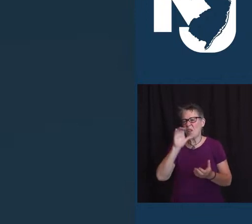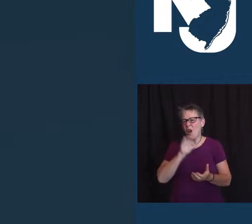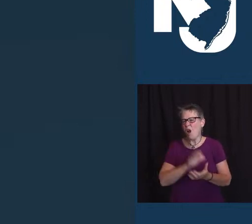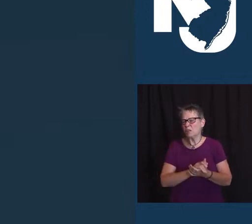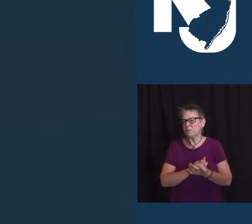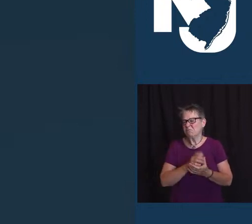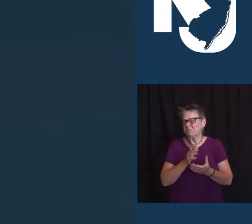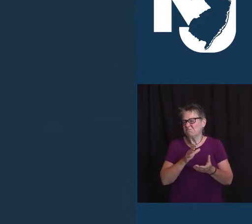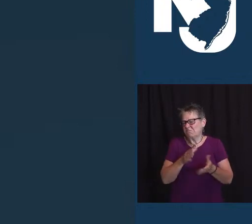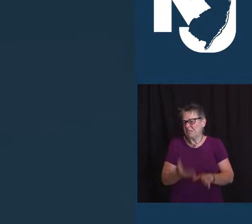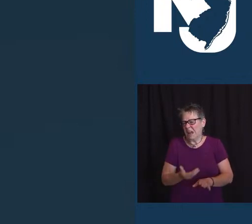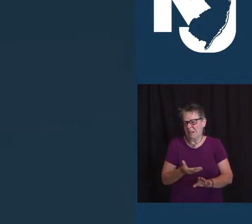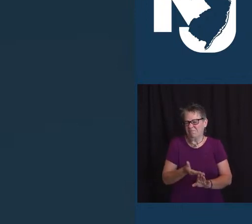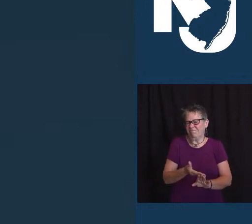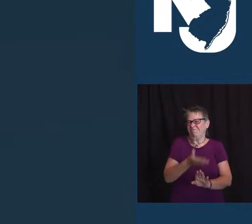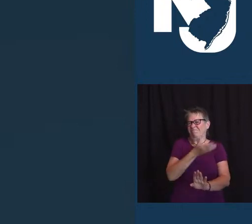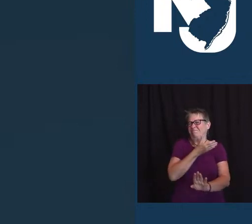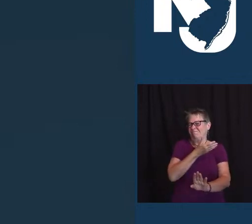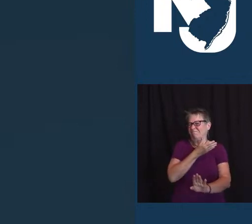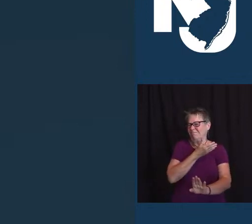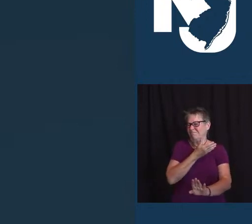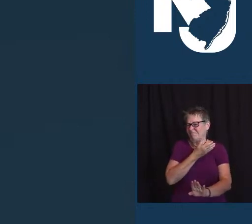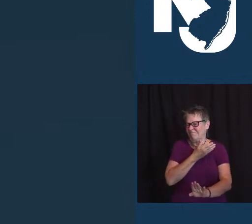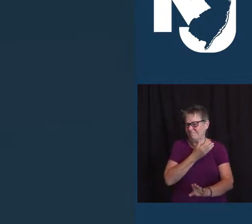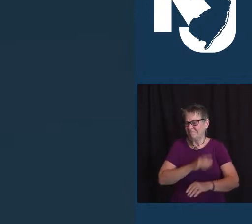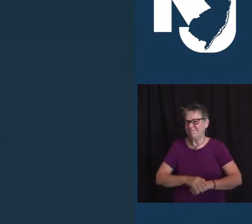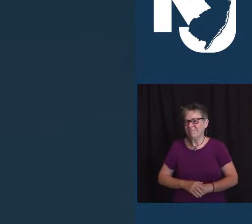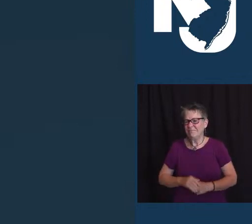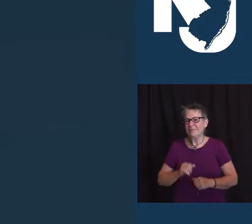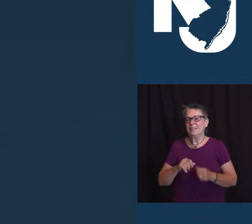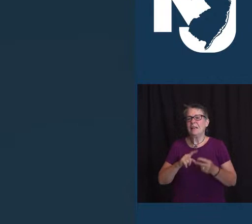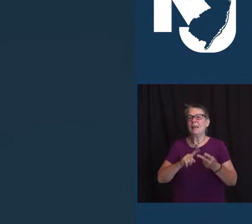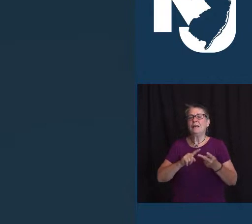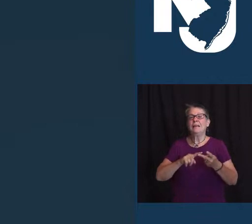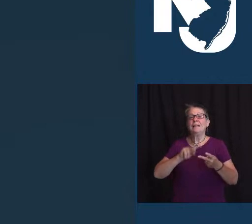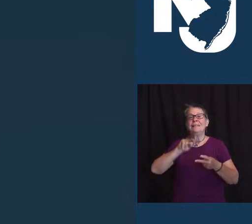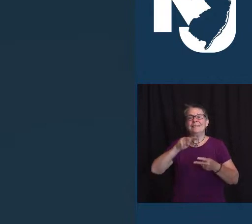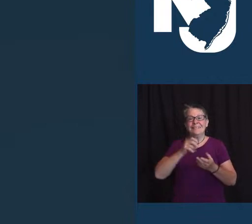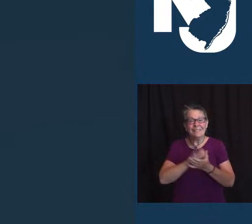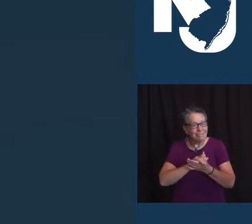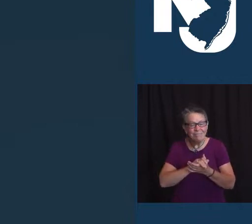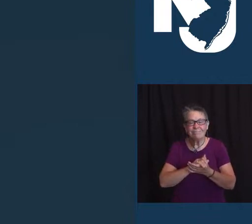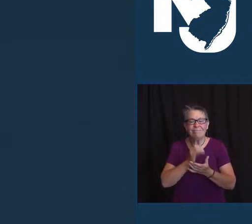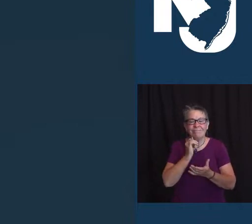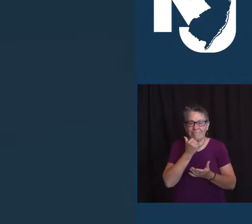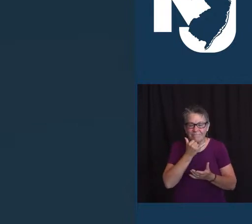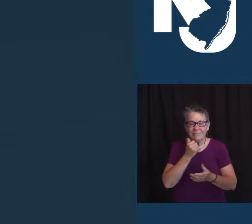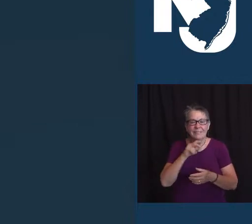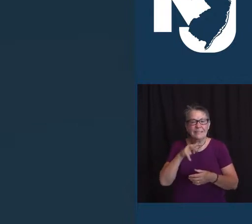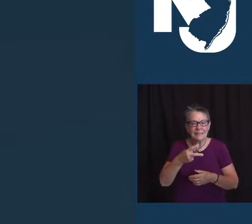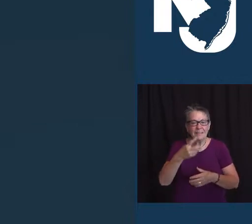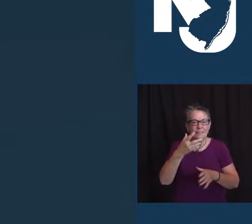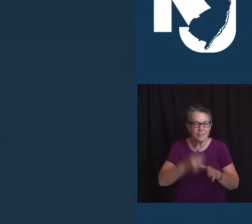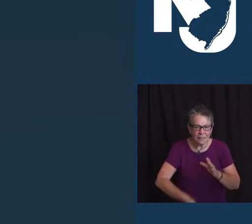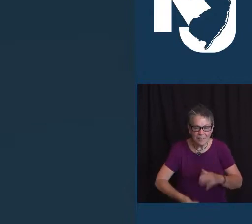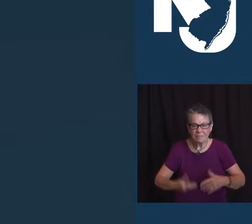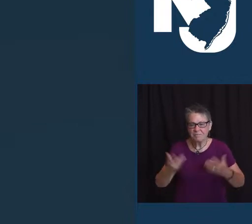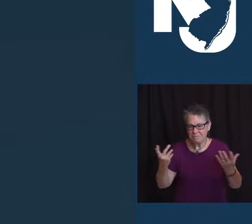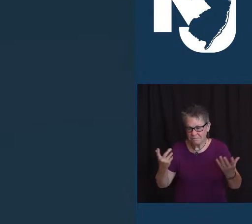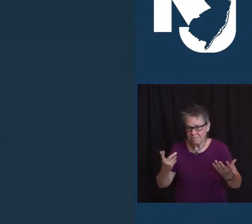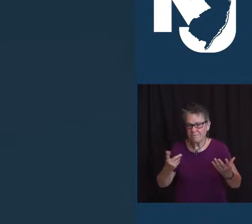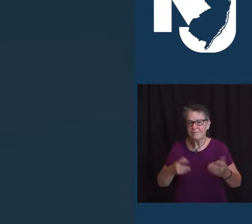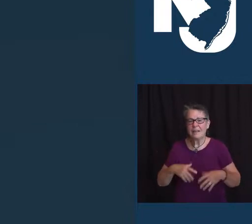well, Frank, and by 6 of her 7 siblings. Her sister, Vincenza, survives her, as do her sons,